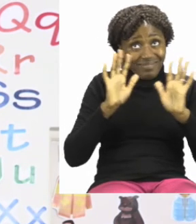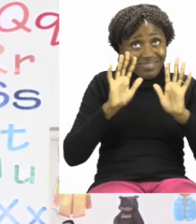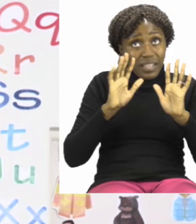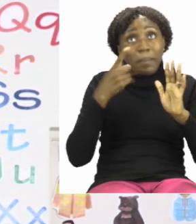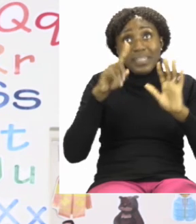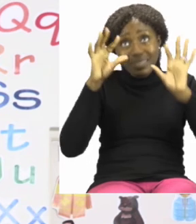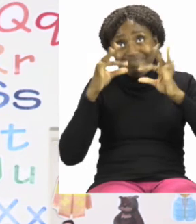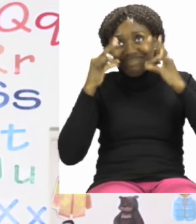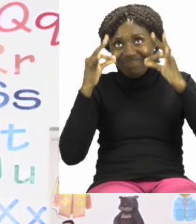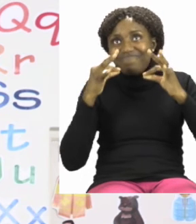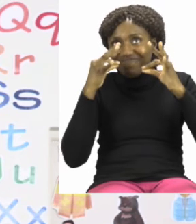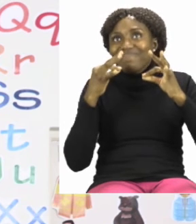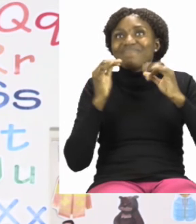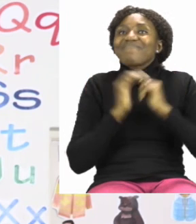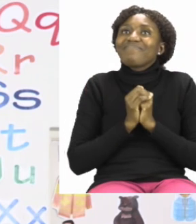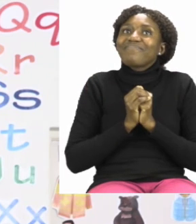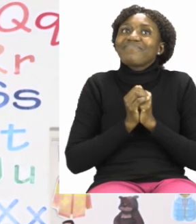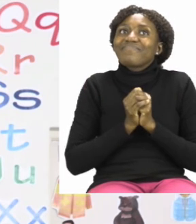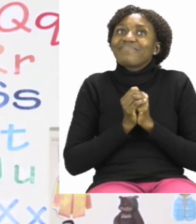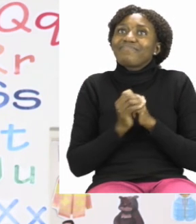Sashi? Wonderful.